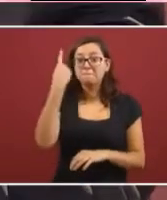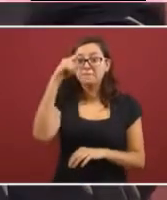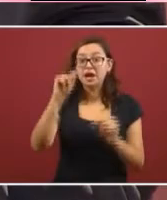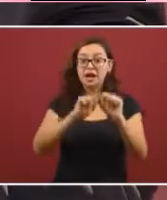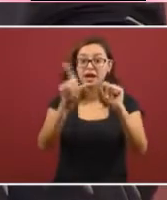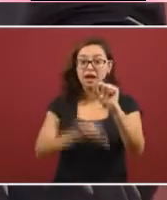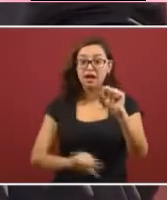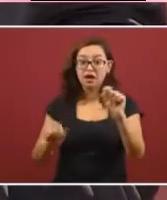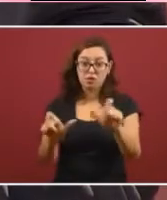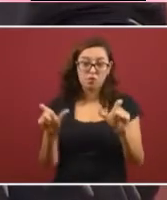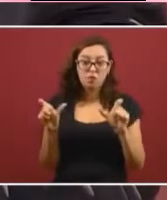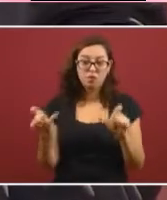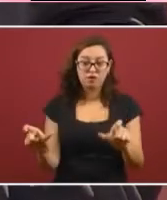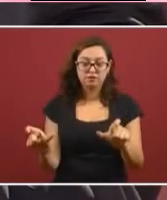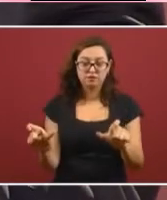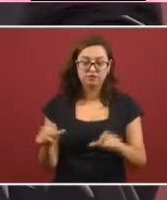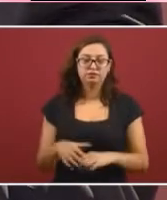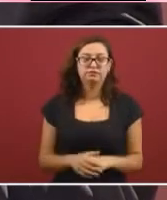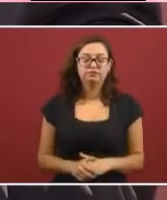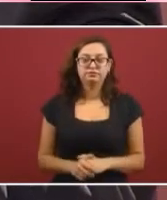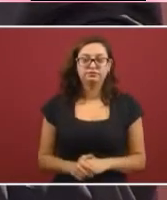guard.